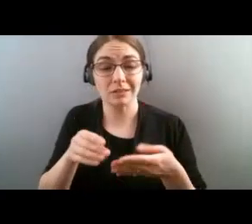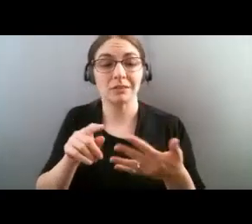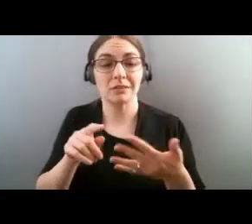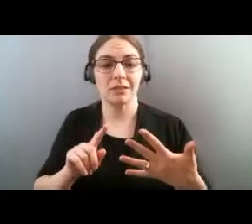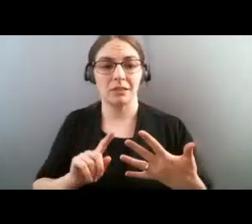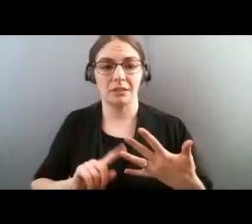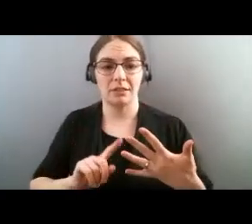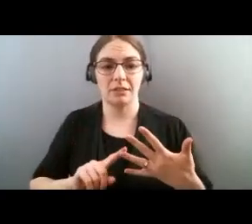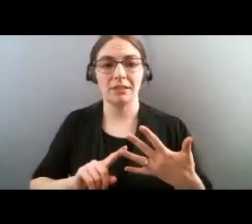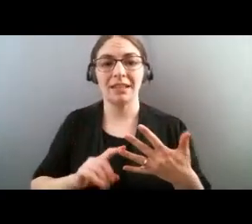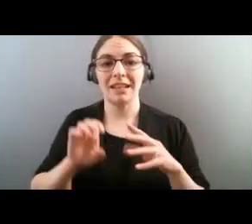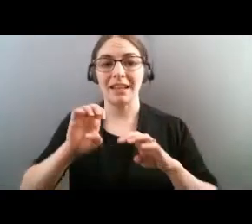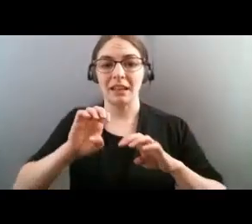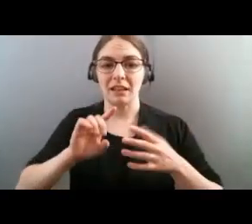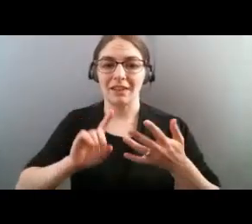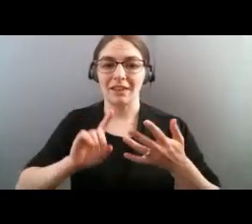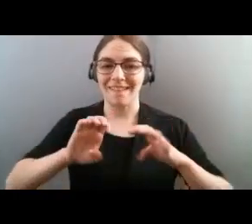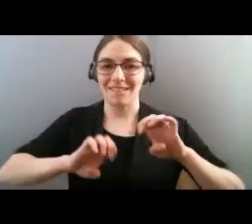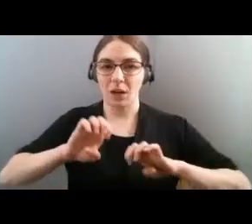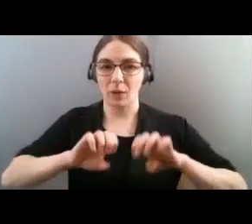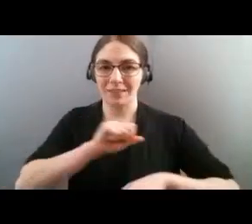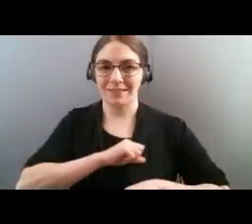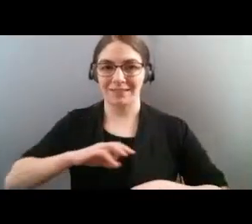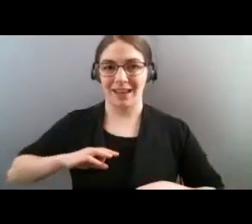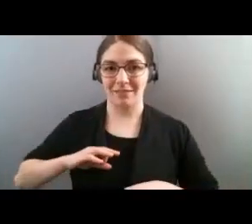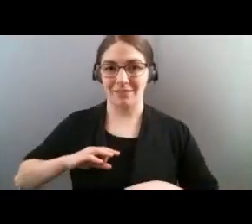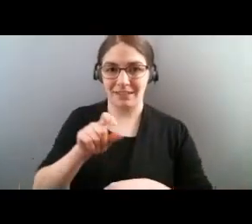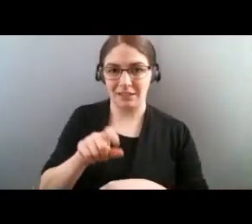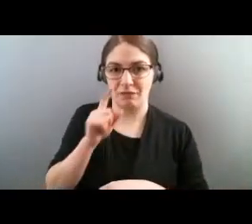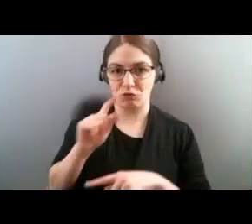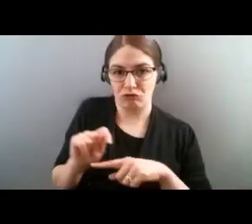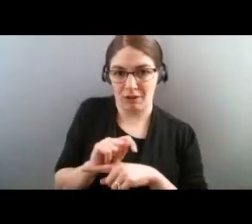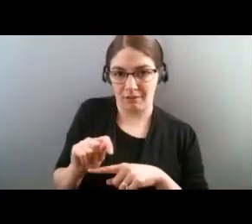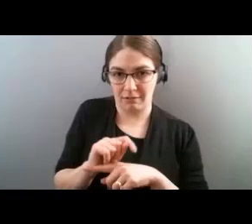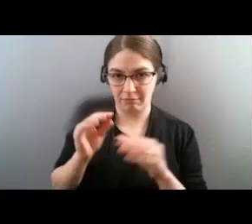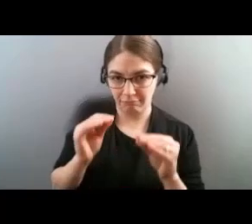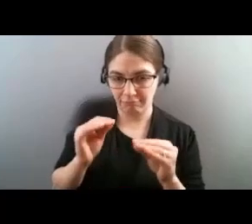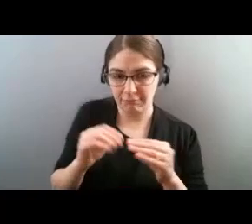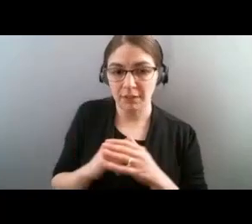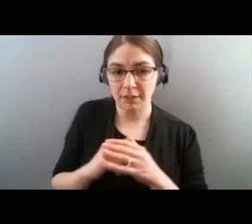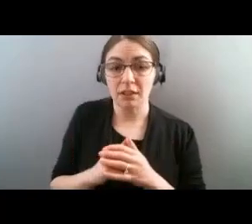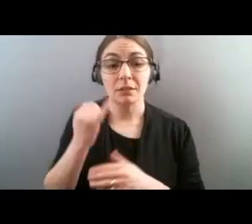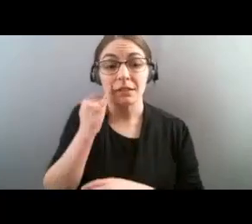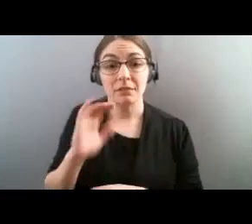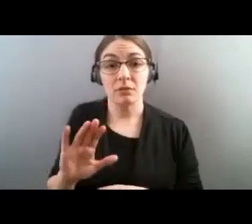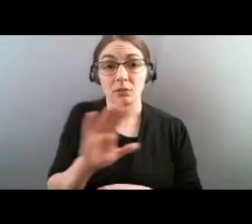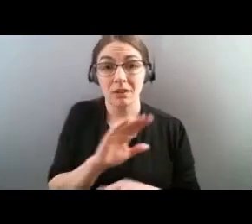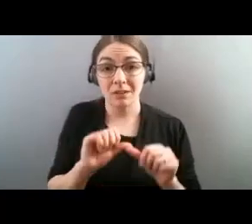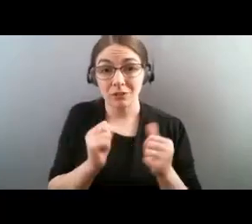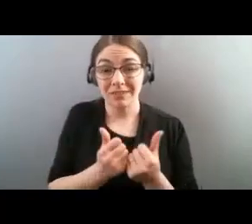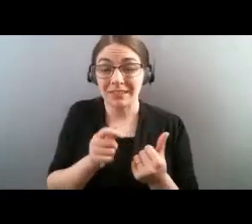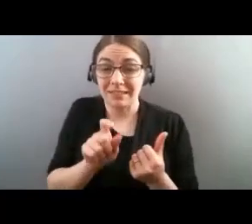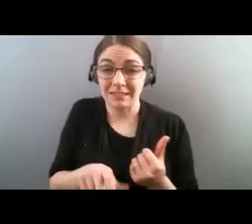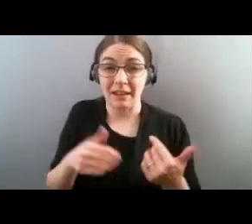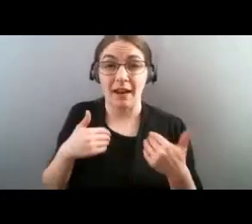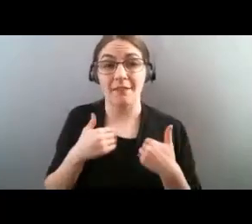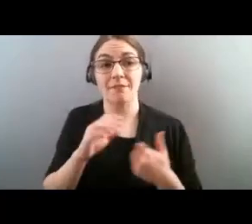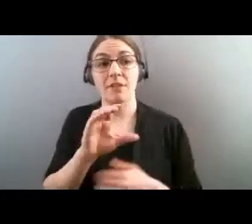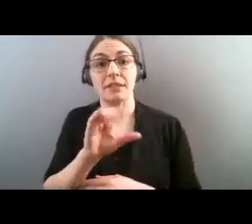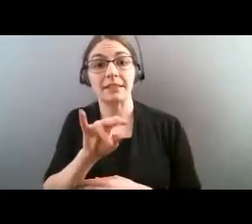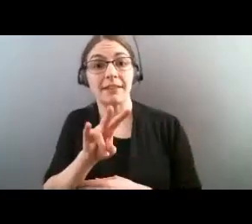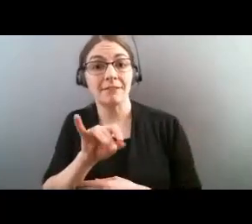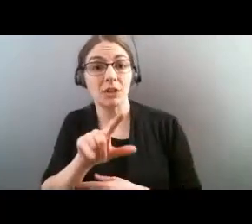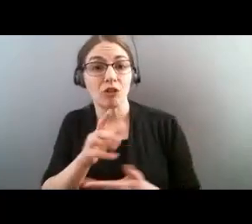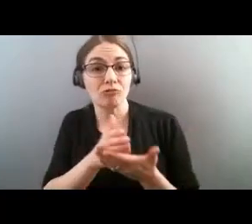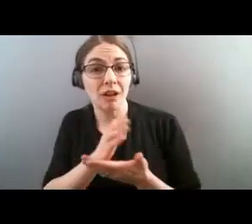staff training needs. So if your agency needs to have civil rights training or